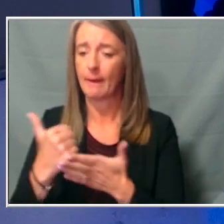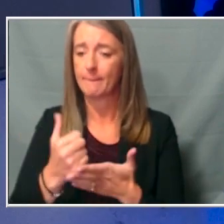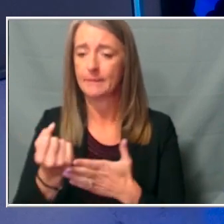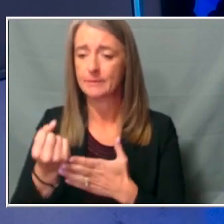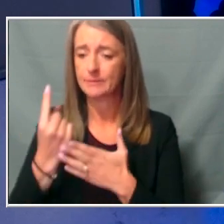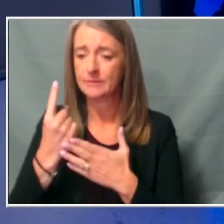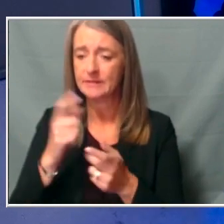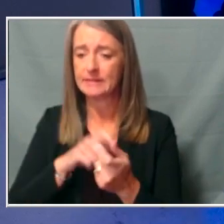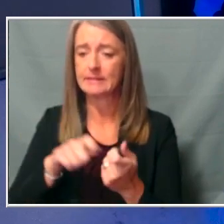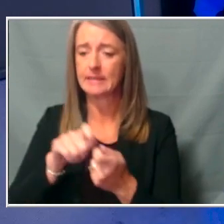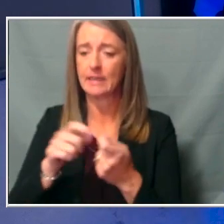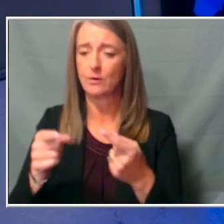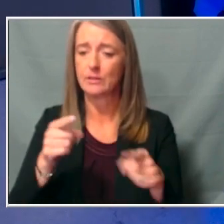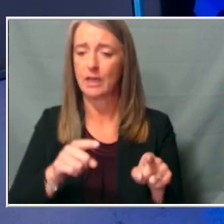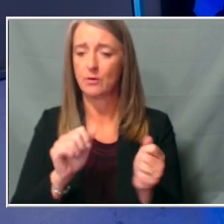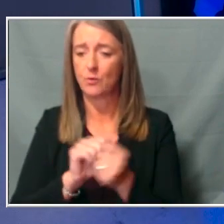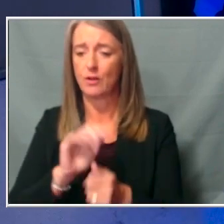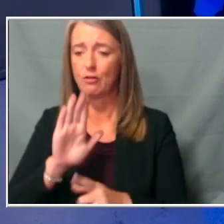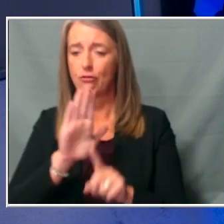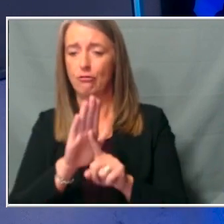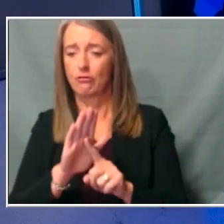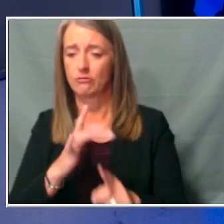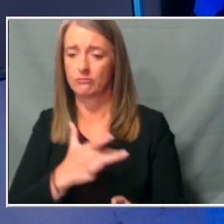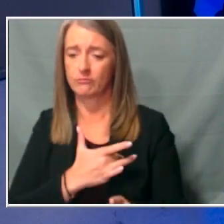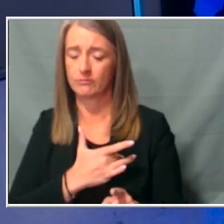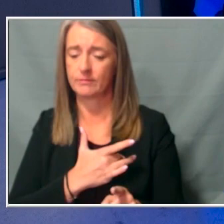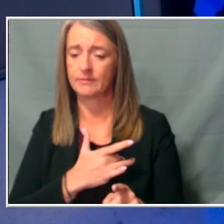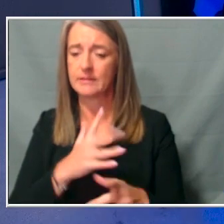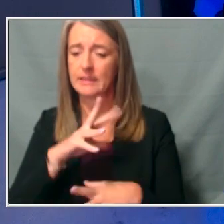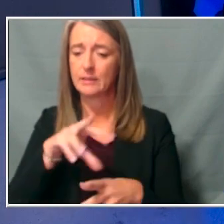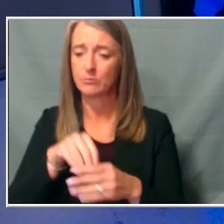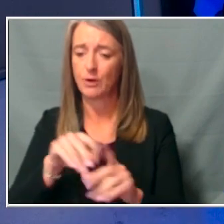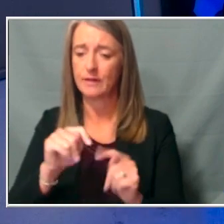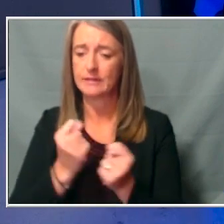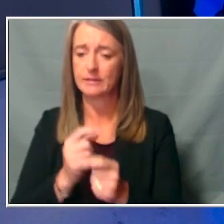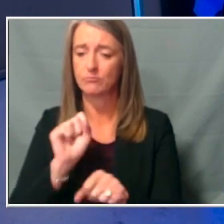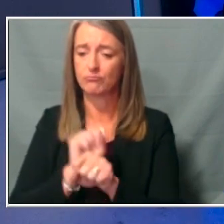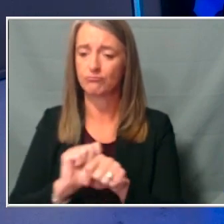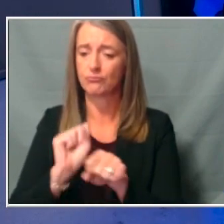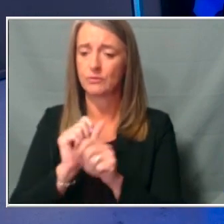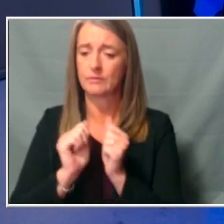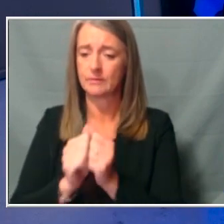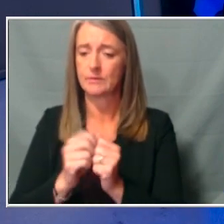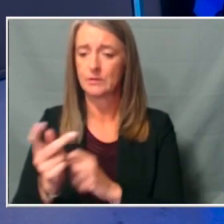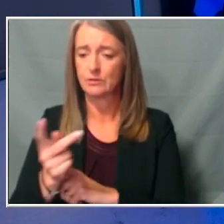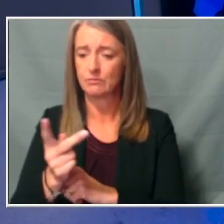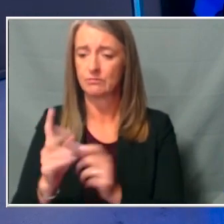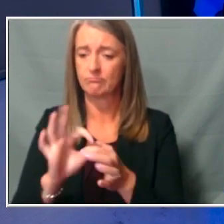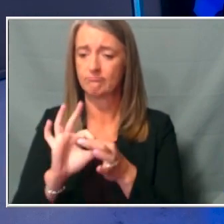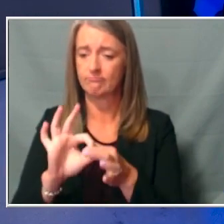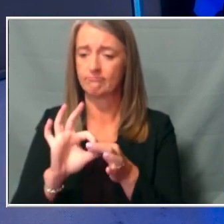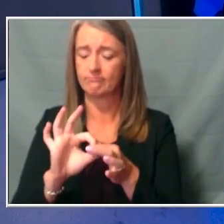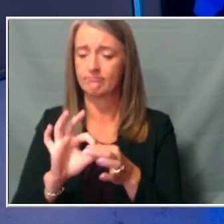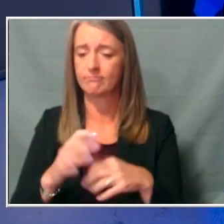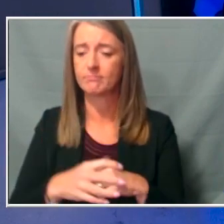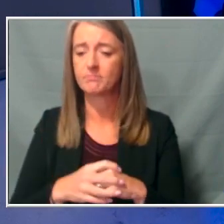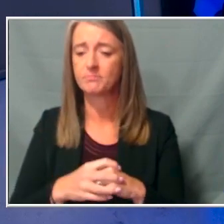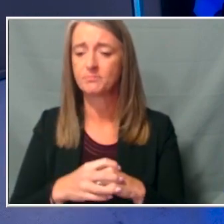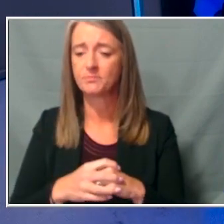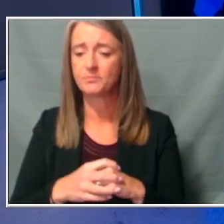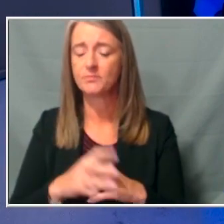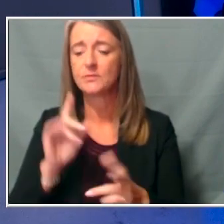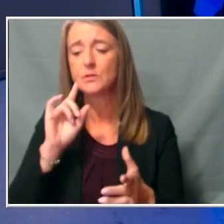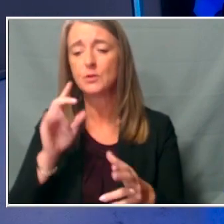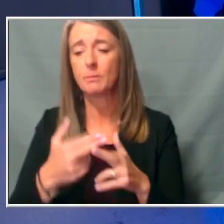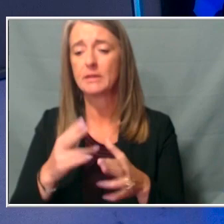exactly what's going on with Michelle's heart. And I know that he's part of the team that's been right along with you, so you two have quite a bond. But you mentioned in